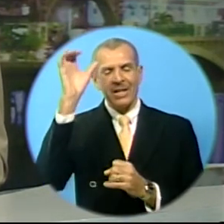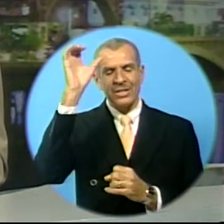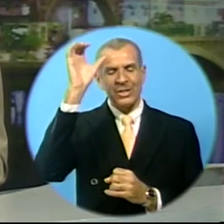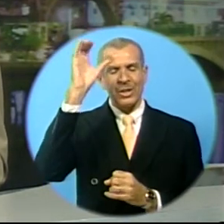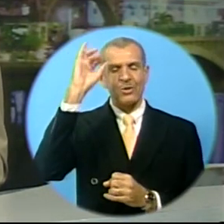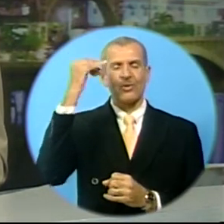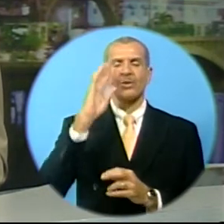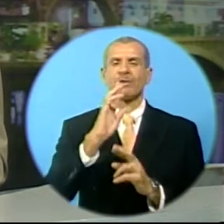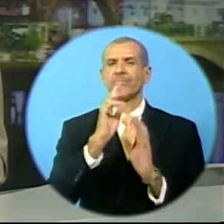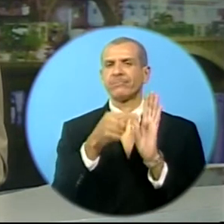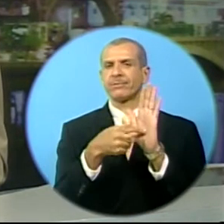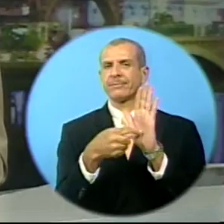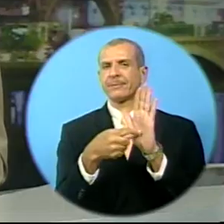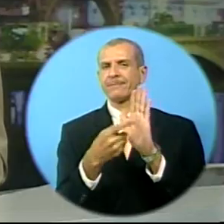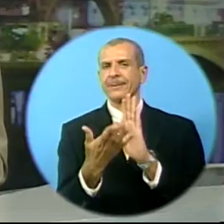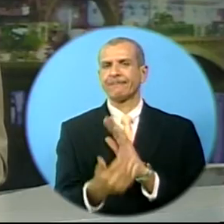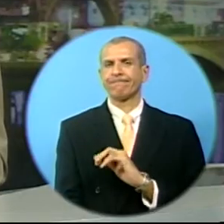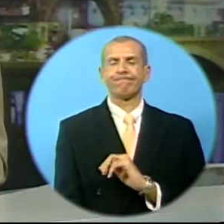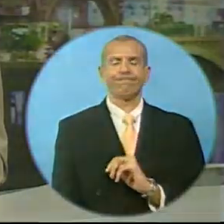action.